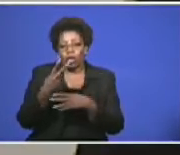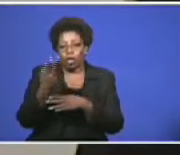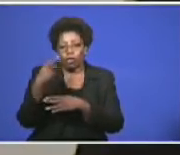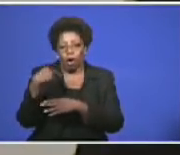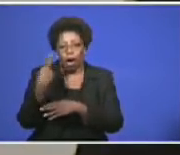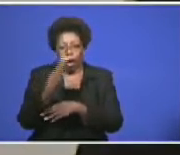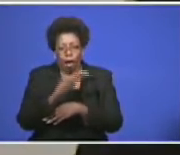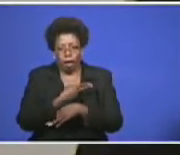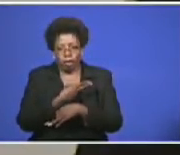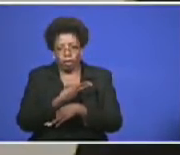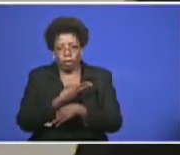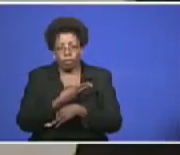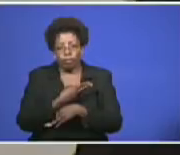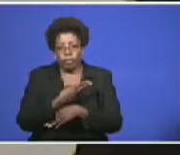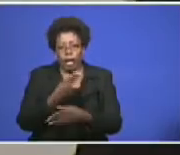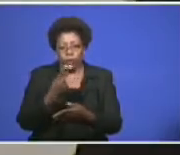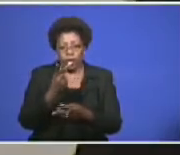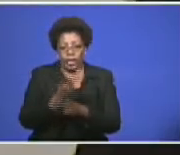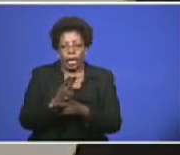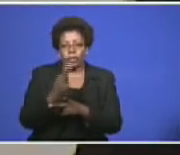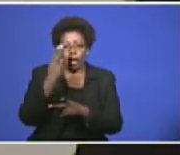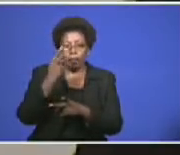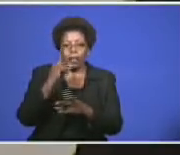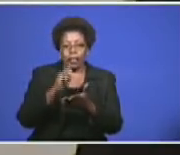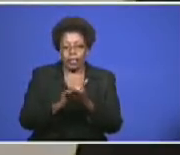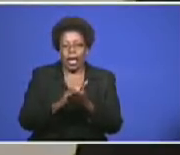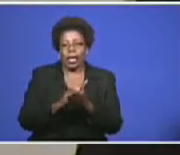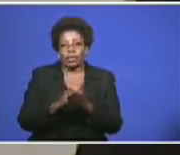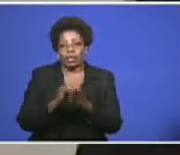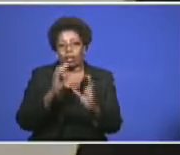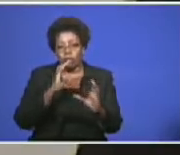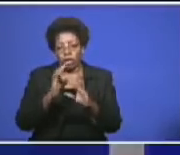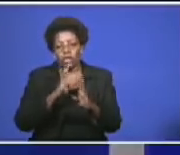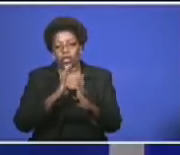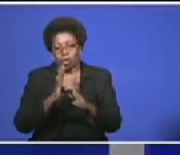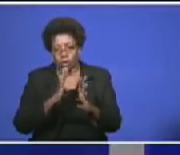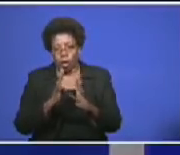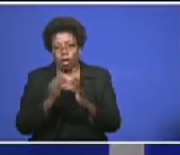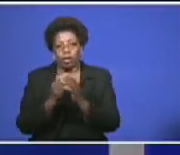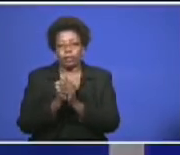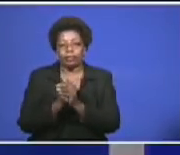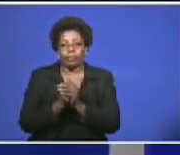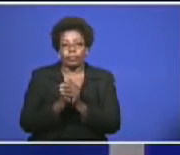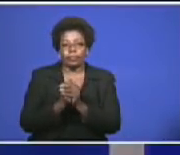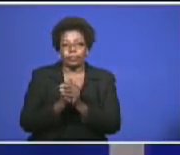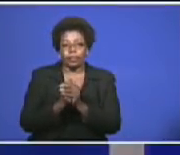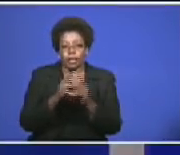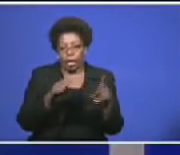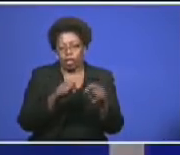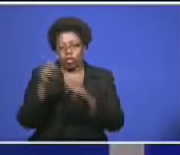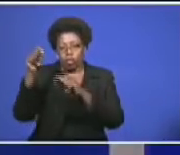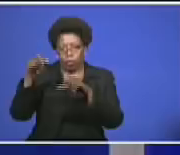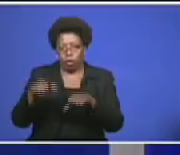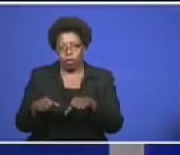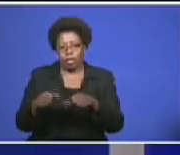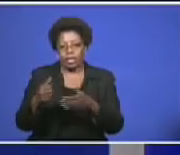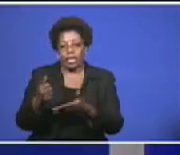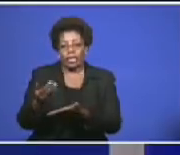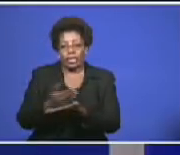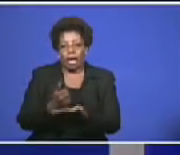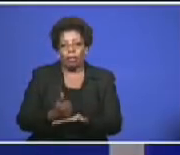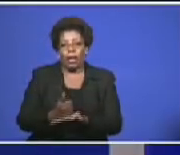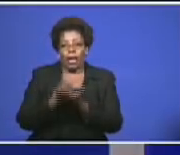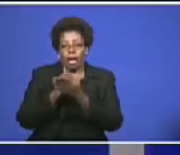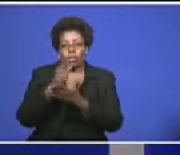us. And we've kind of kept up that dialogue in the past few weeks, too. To make this trip possible, some assistance was